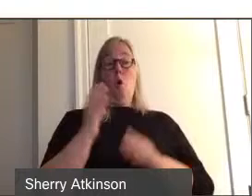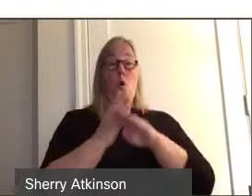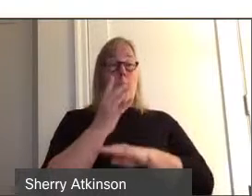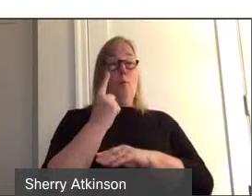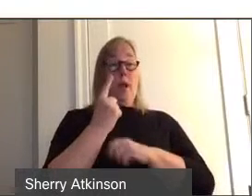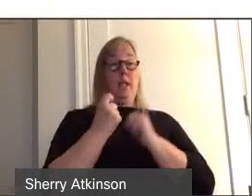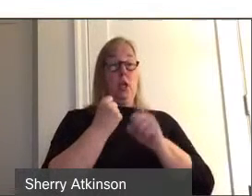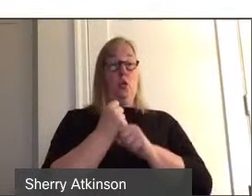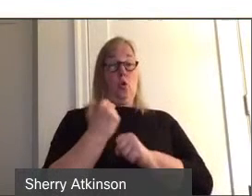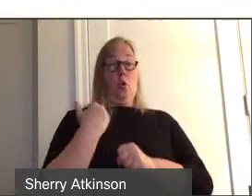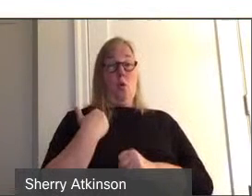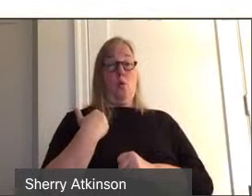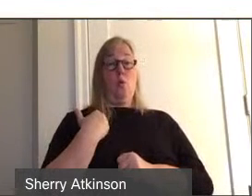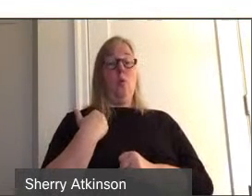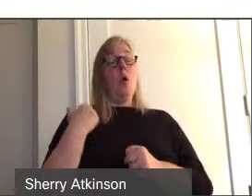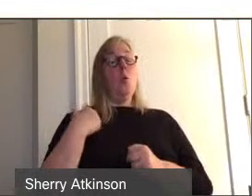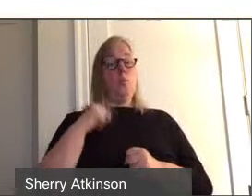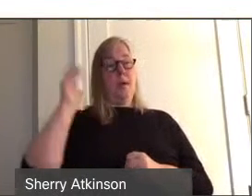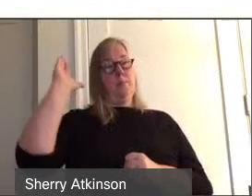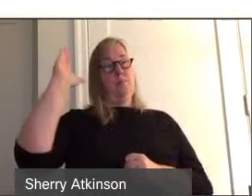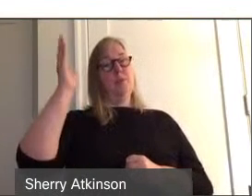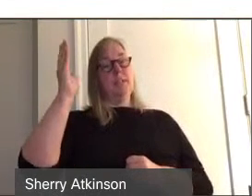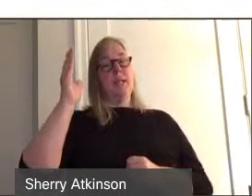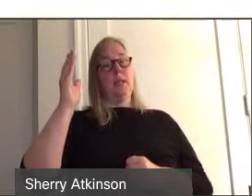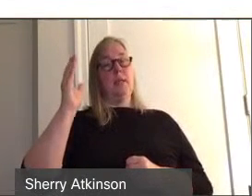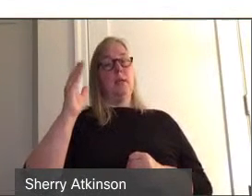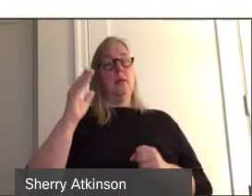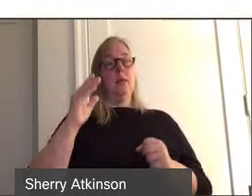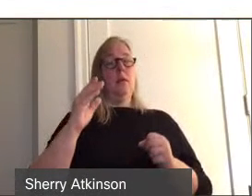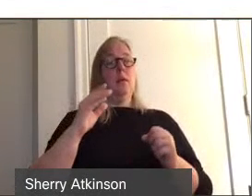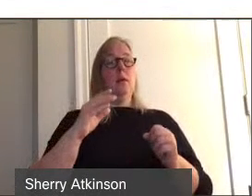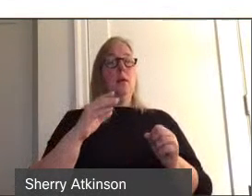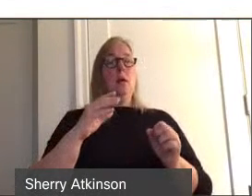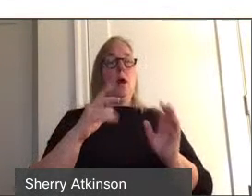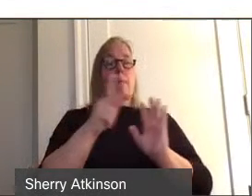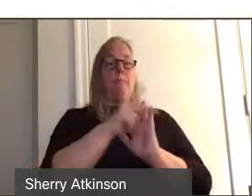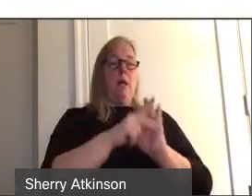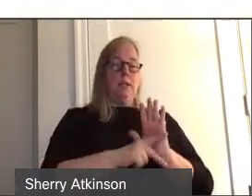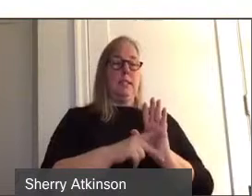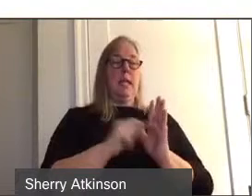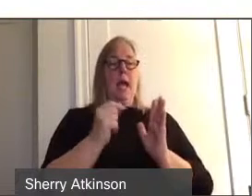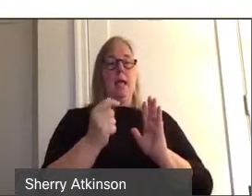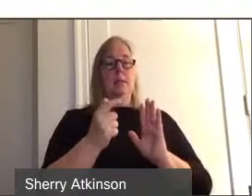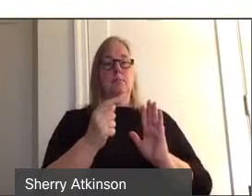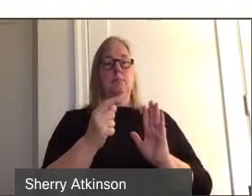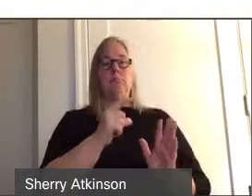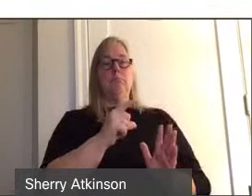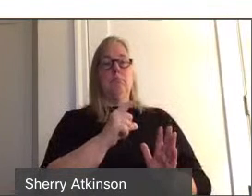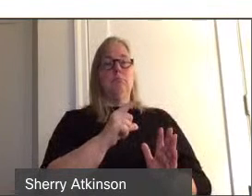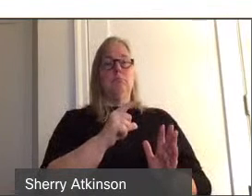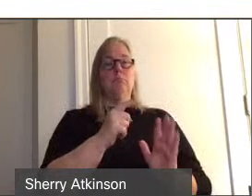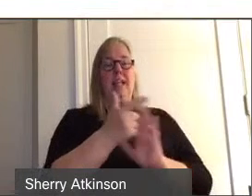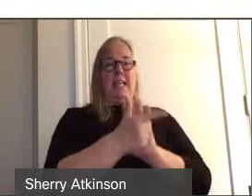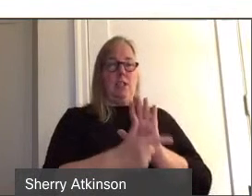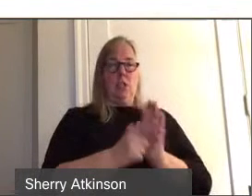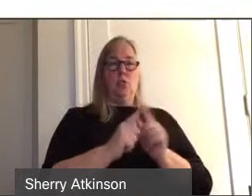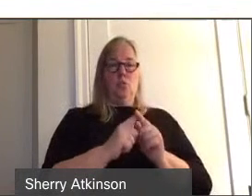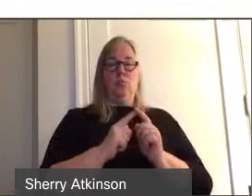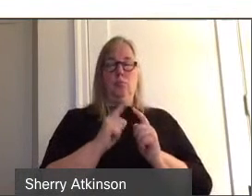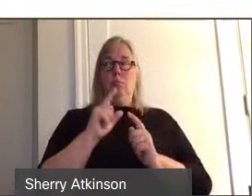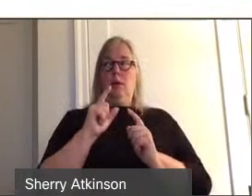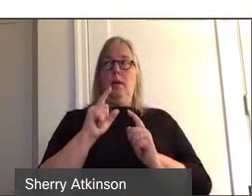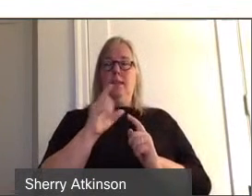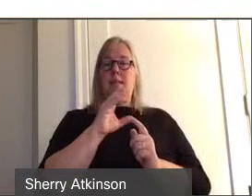we presented a policy and legislation to the county council, and they adopted a complete